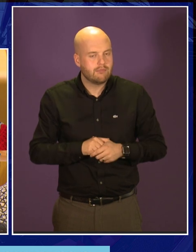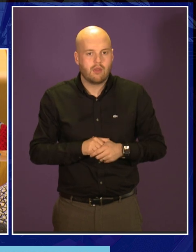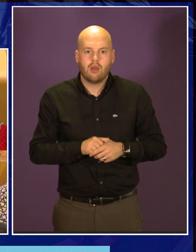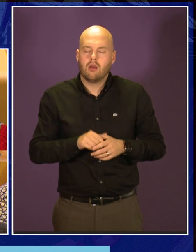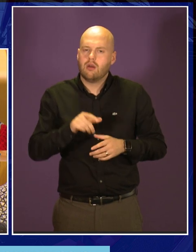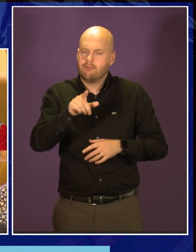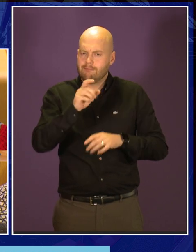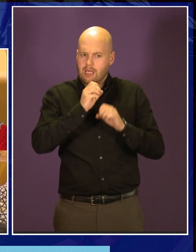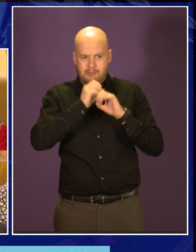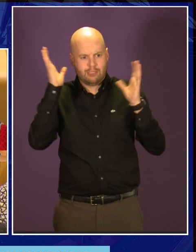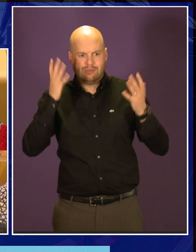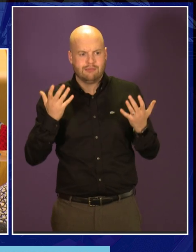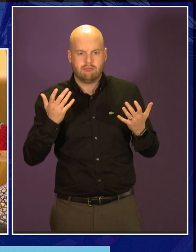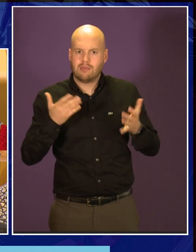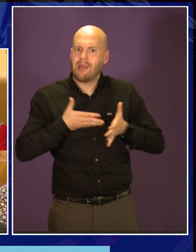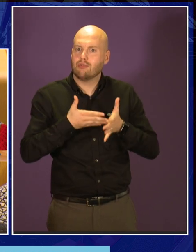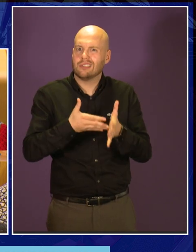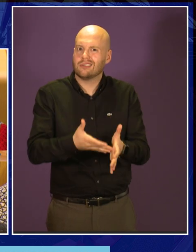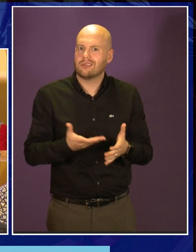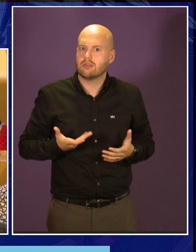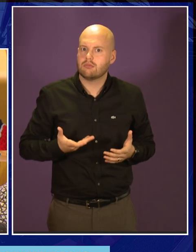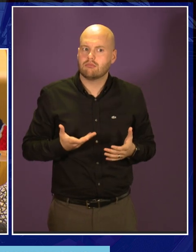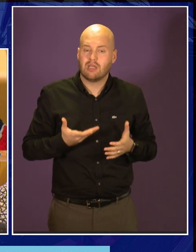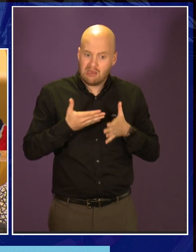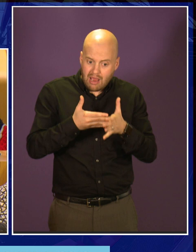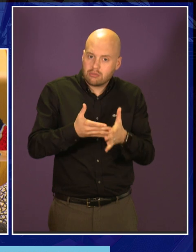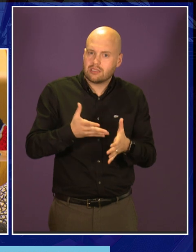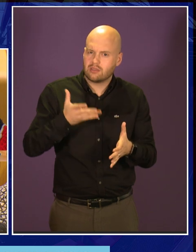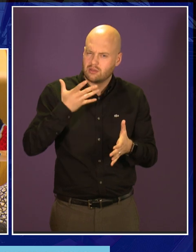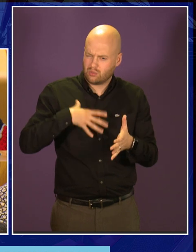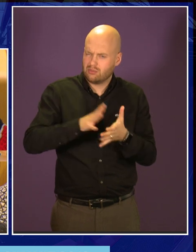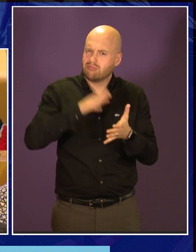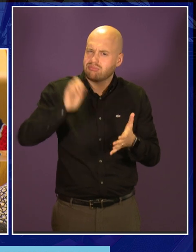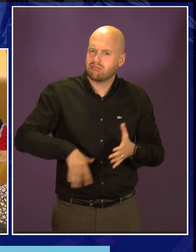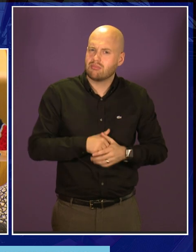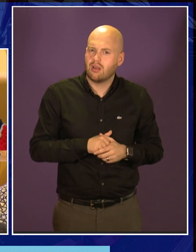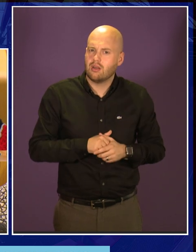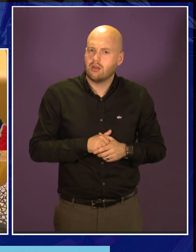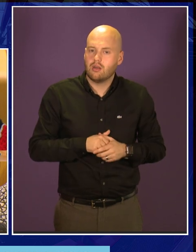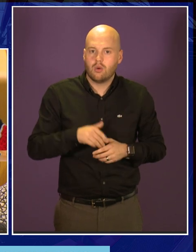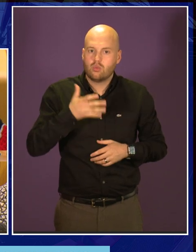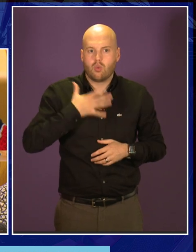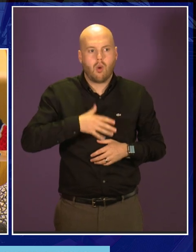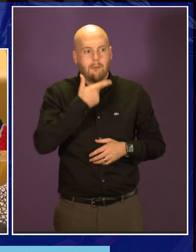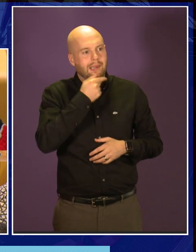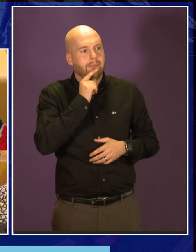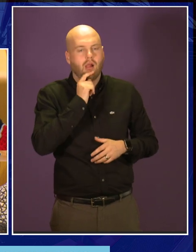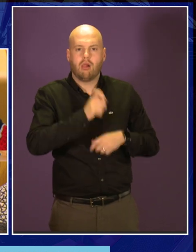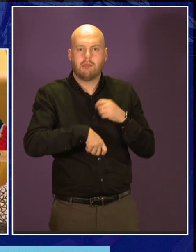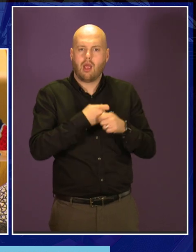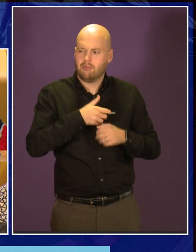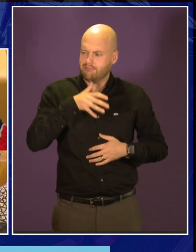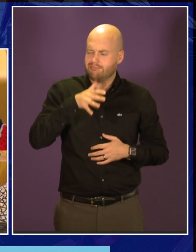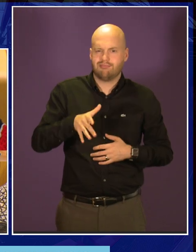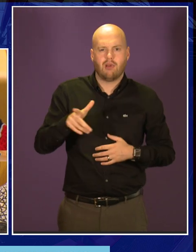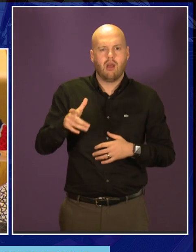emerging is that we are breaking the barriers that has to do with resentment for other people's culture and trying to